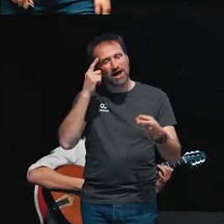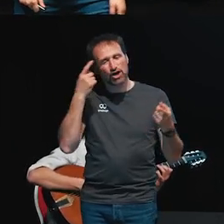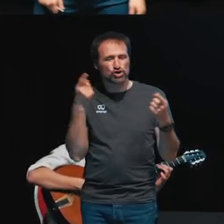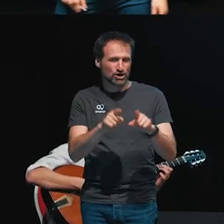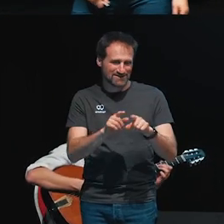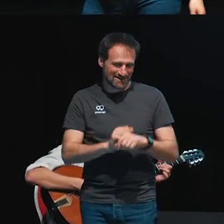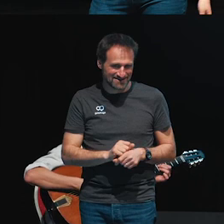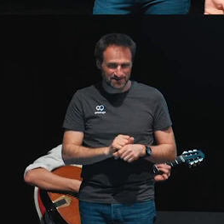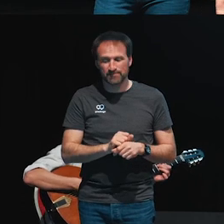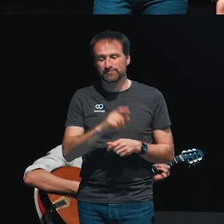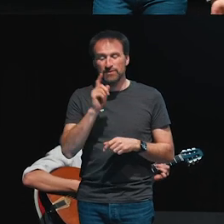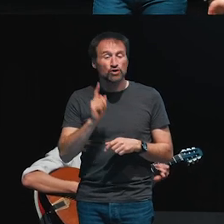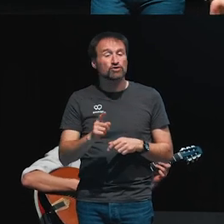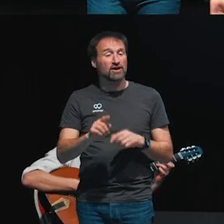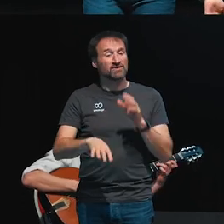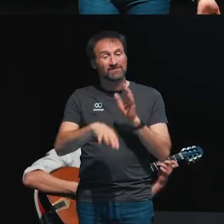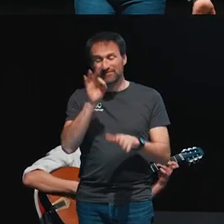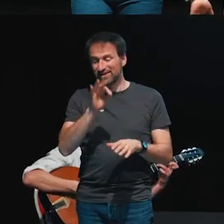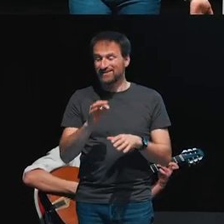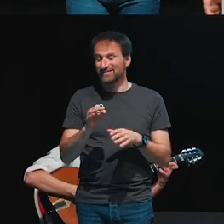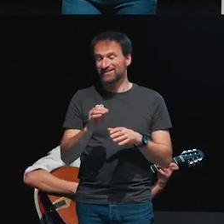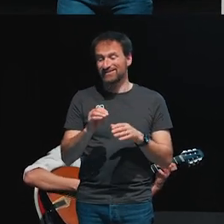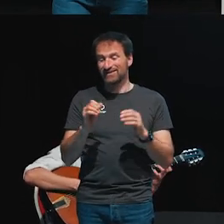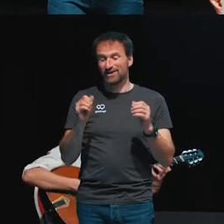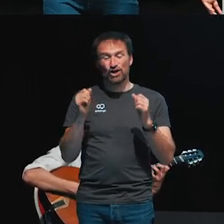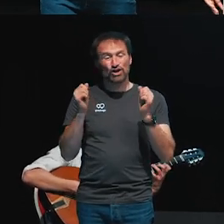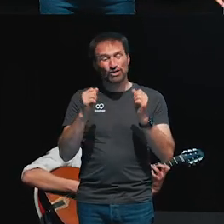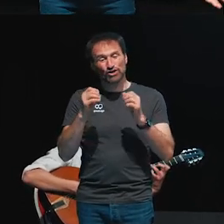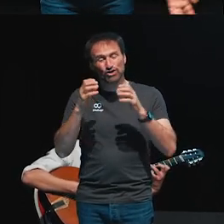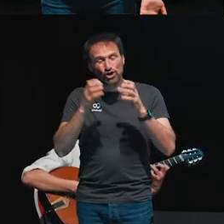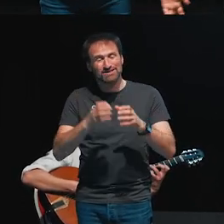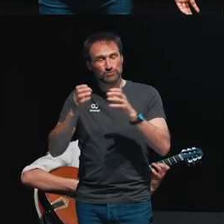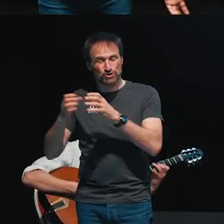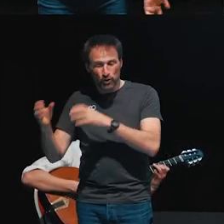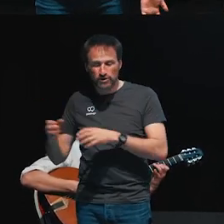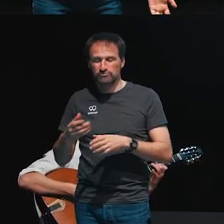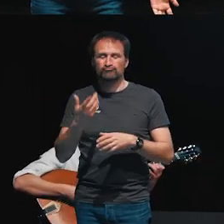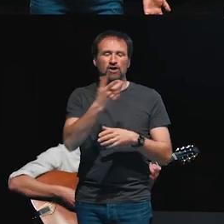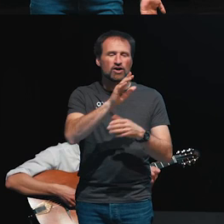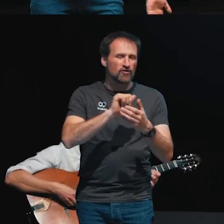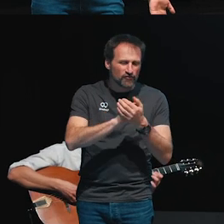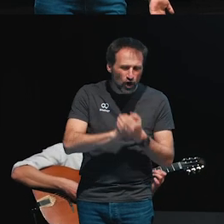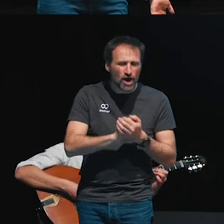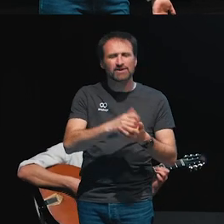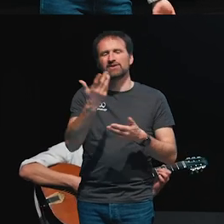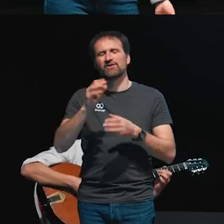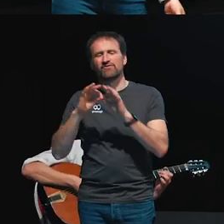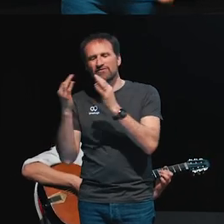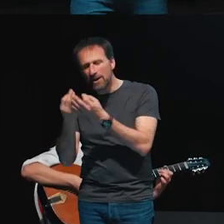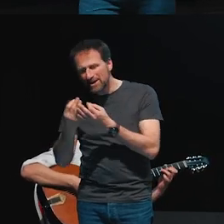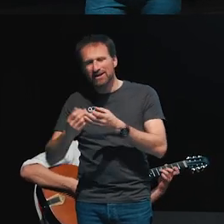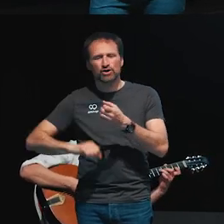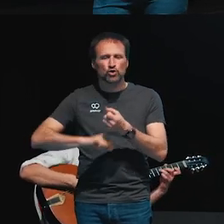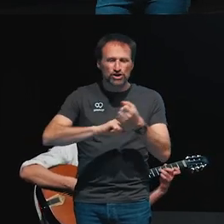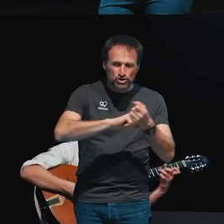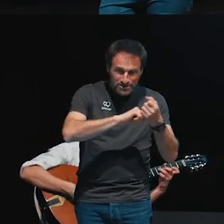solutions. And then find constituents, like get the friends and families and supporters to change,